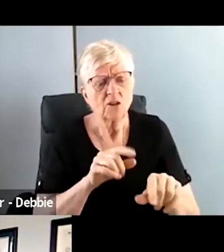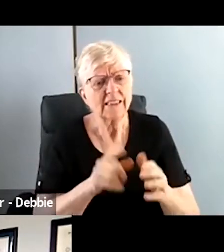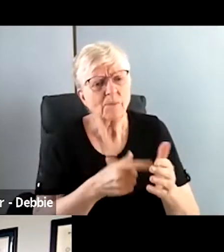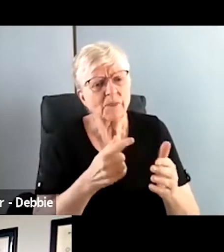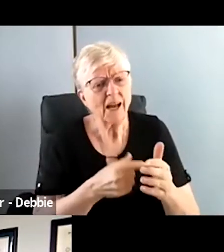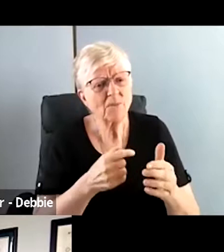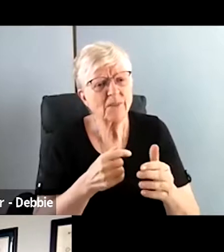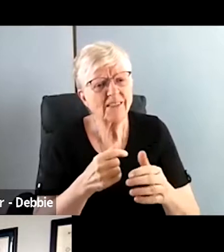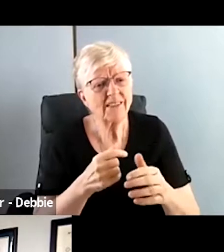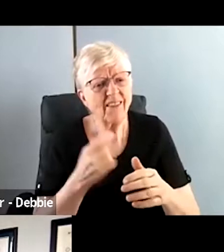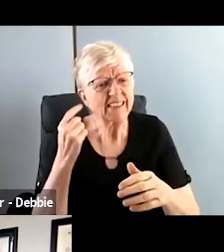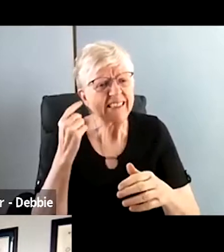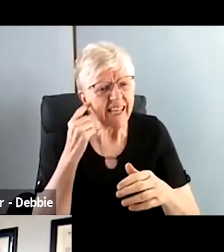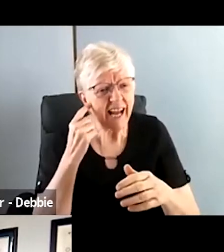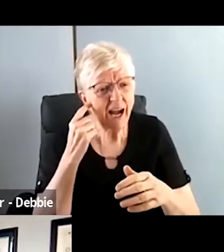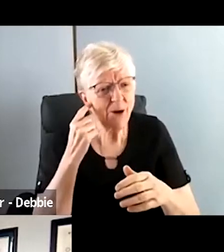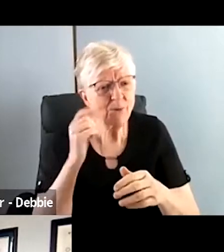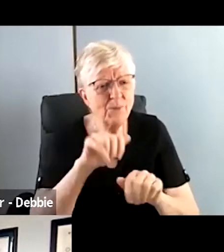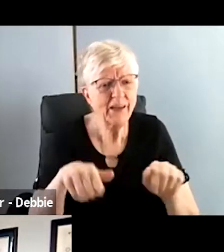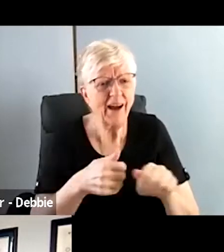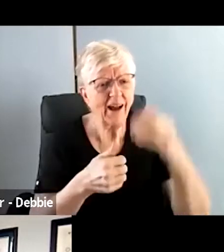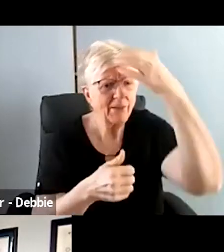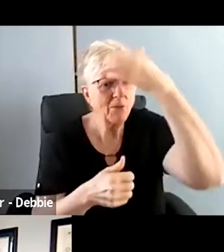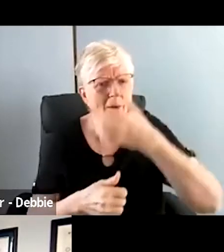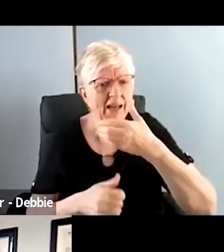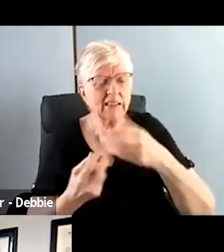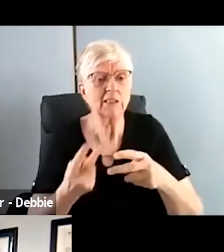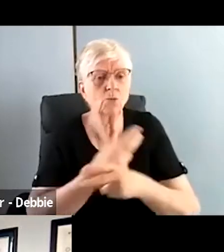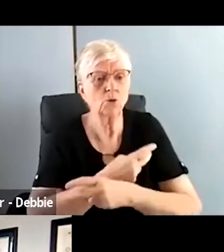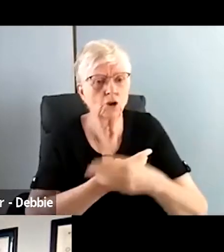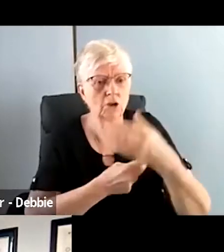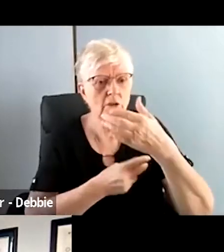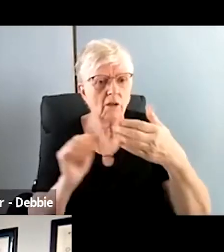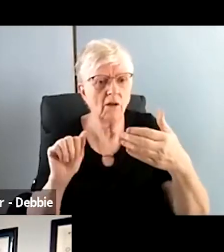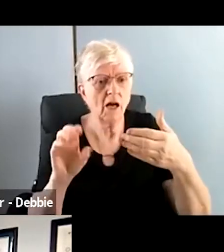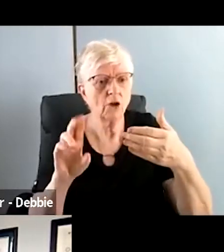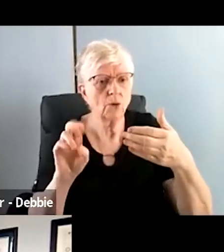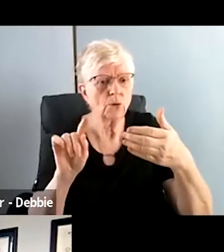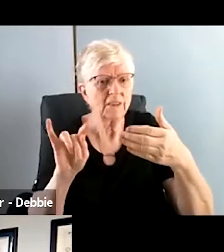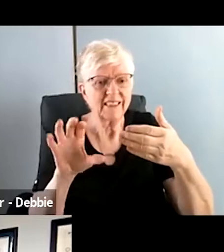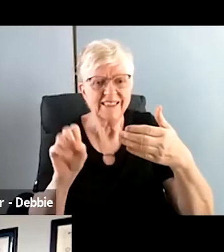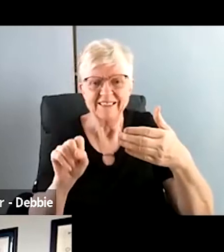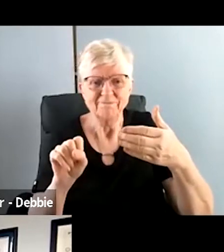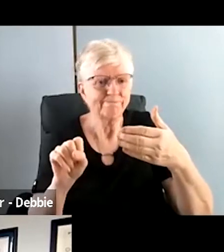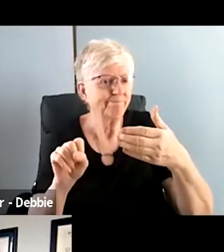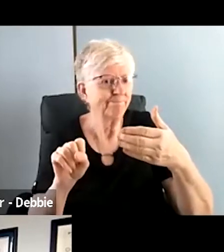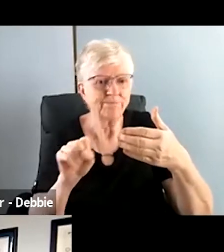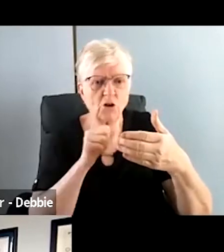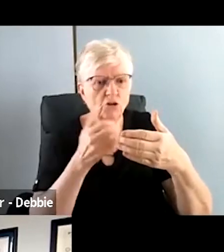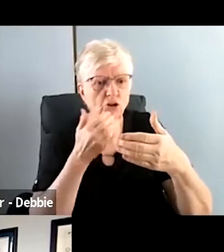acoustics behind those clear masks are worse. And so it can be harder to understand